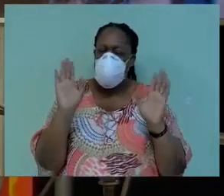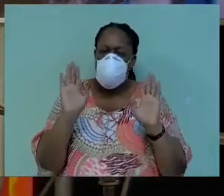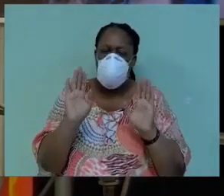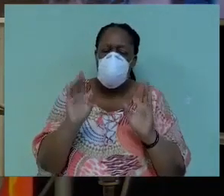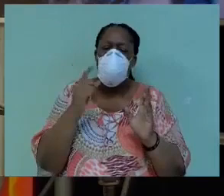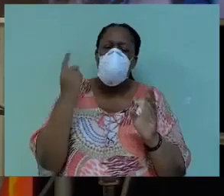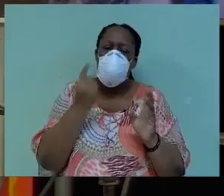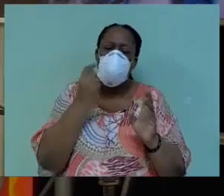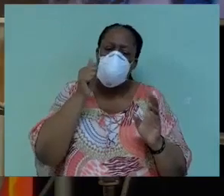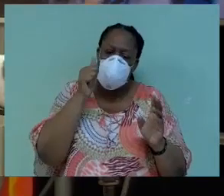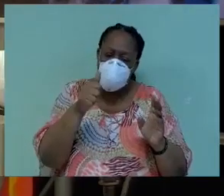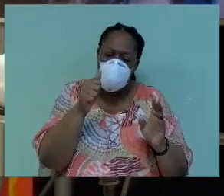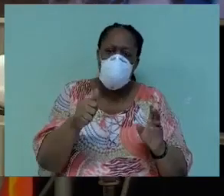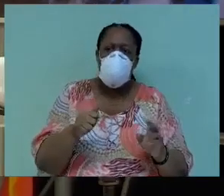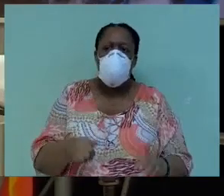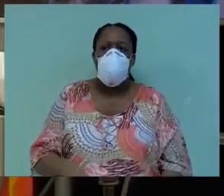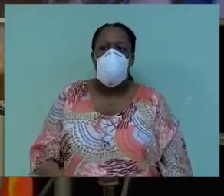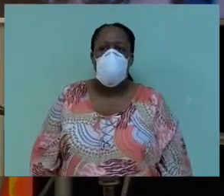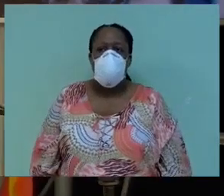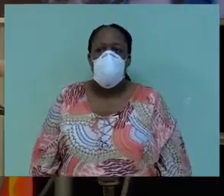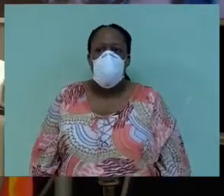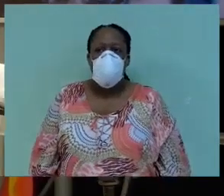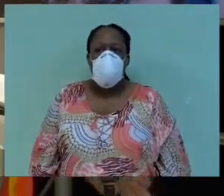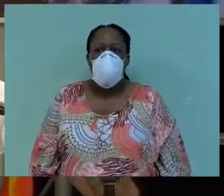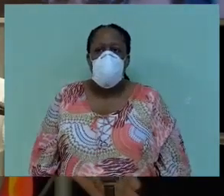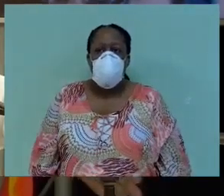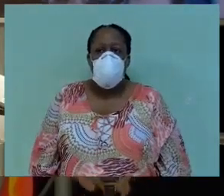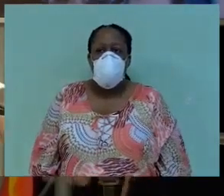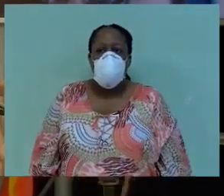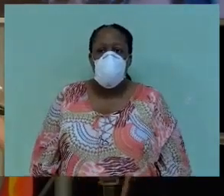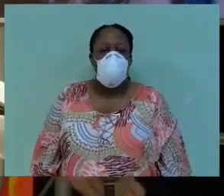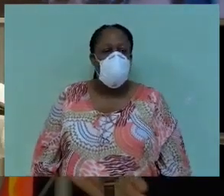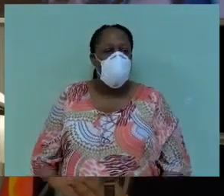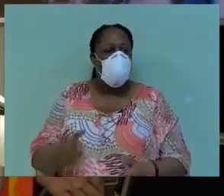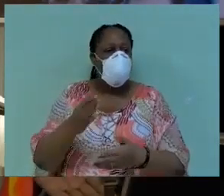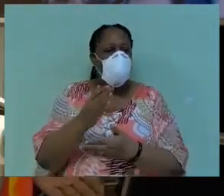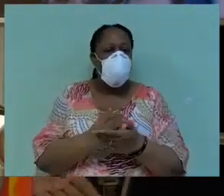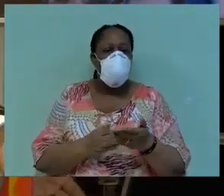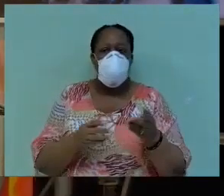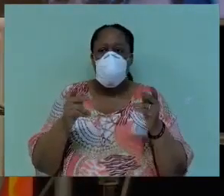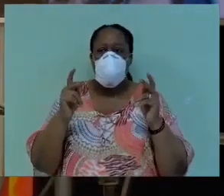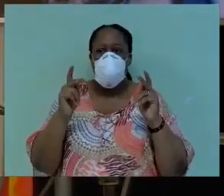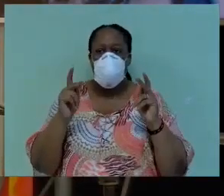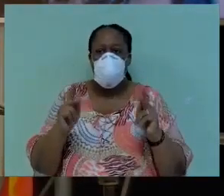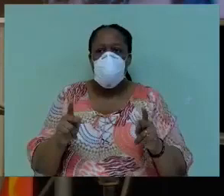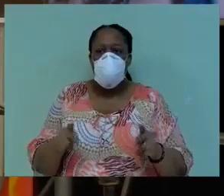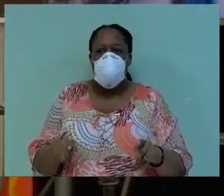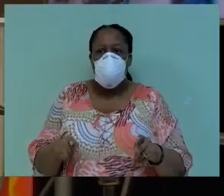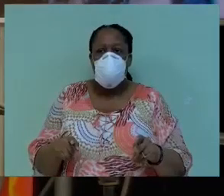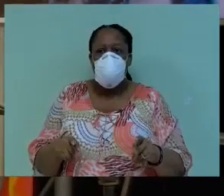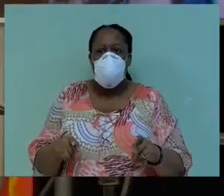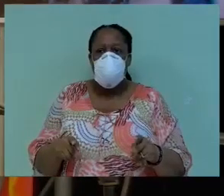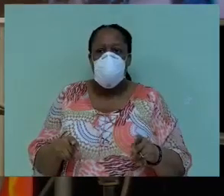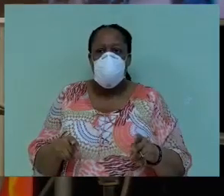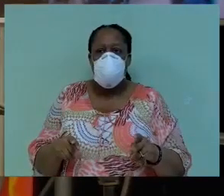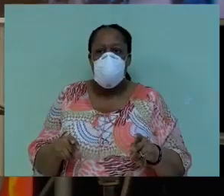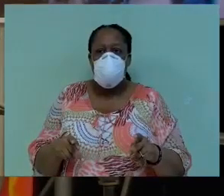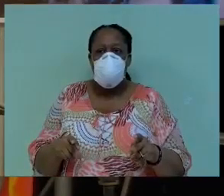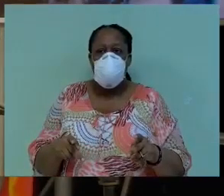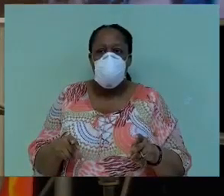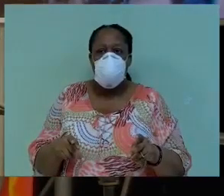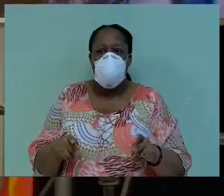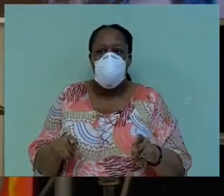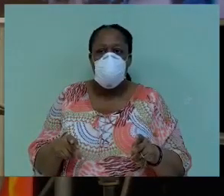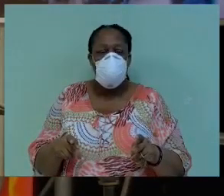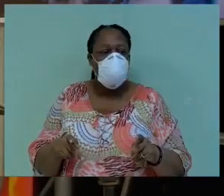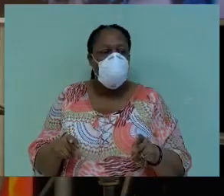persons who would have slept the night with their wife and their children in the house close up, but then they jump in the vehicle and then they all have on a mask.